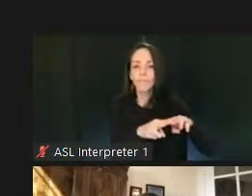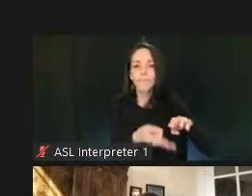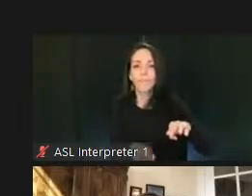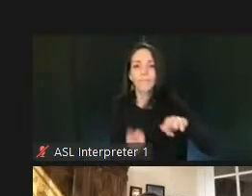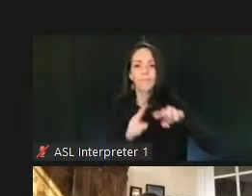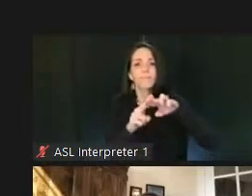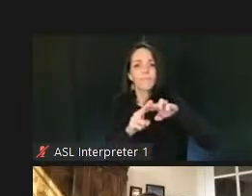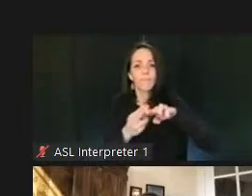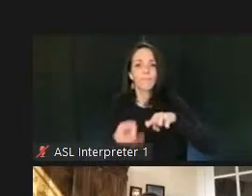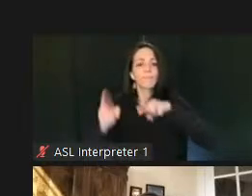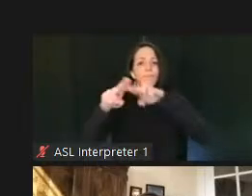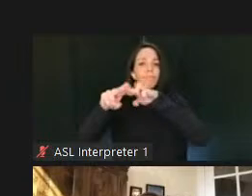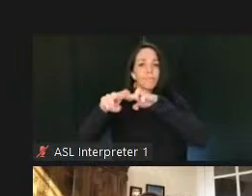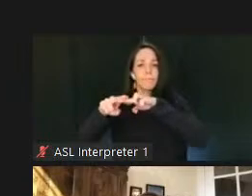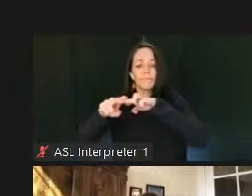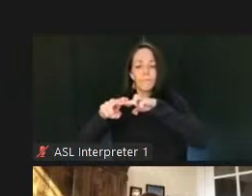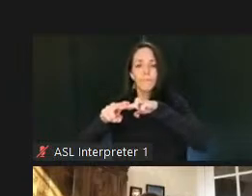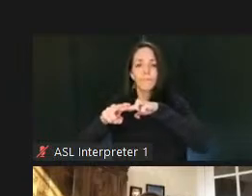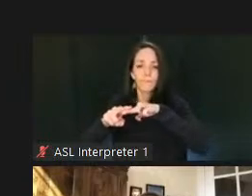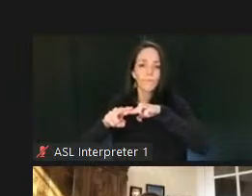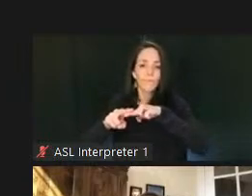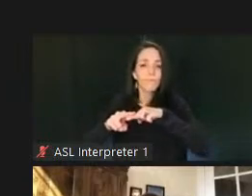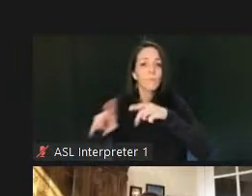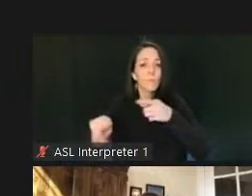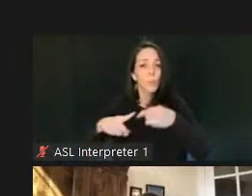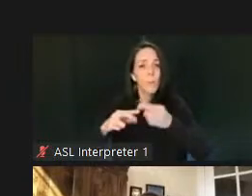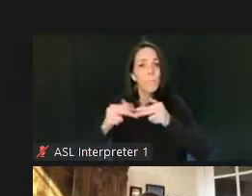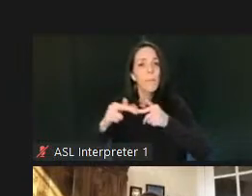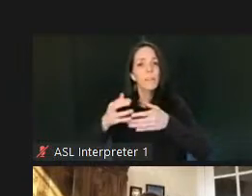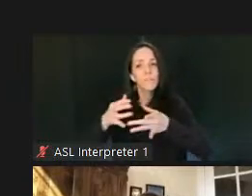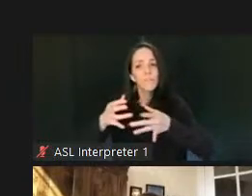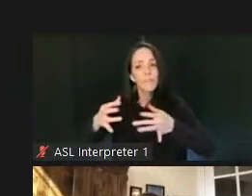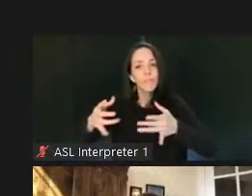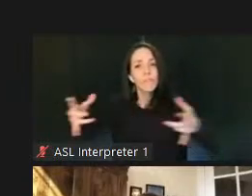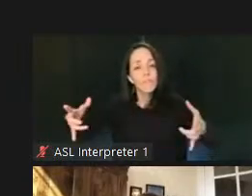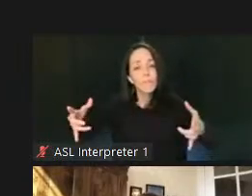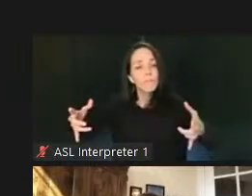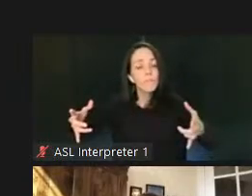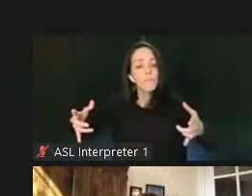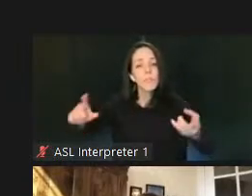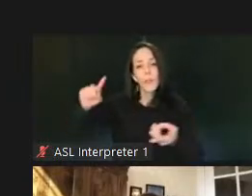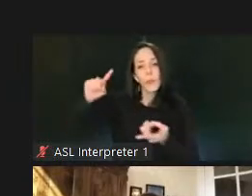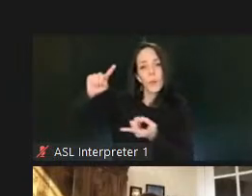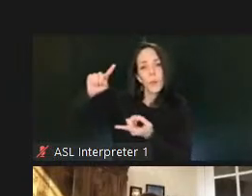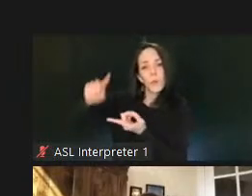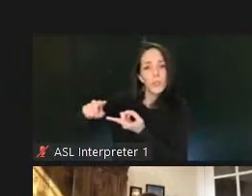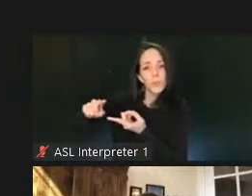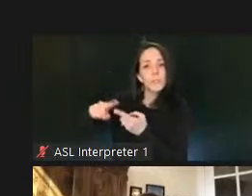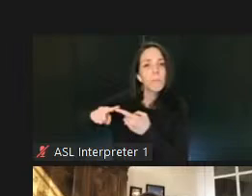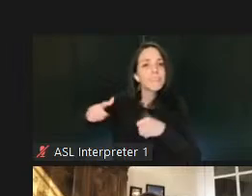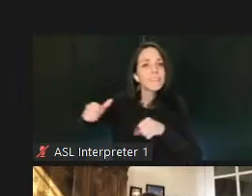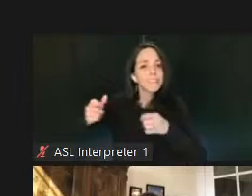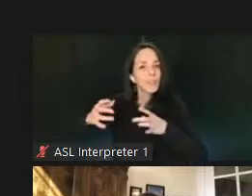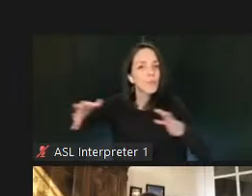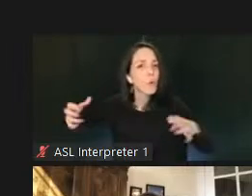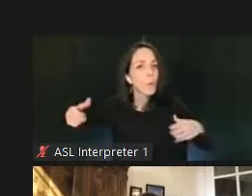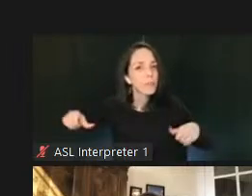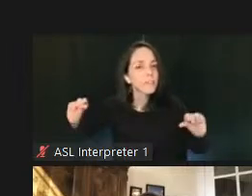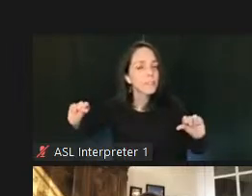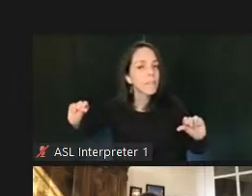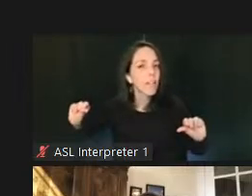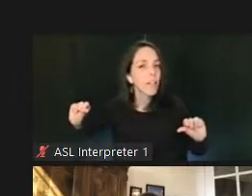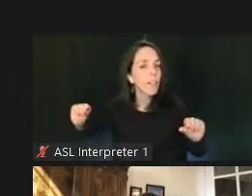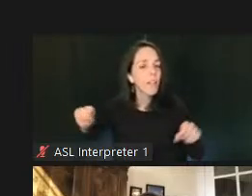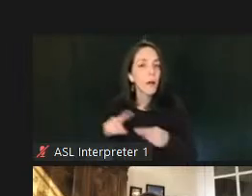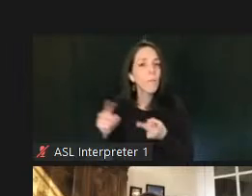as we are approaching build out in the community, the growth is reduced but still growing. And the